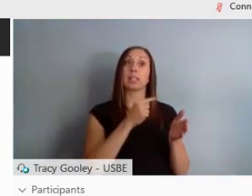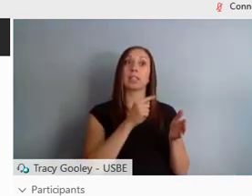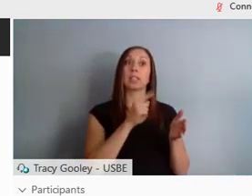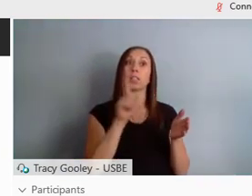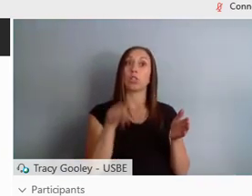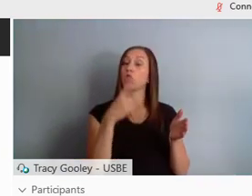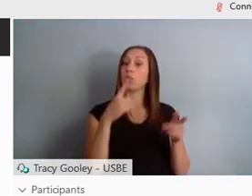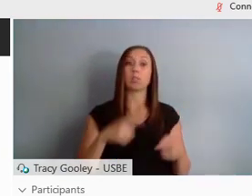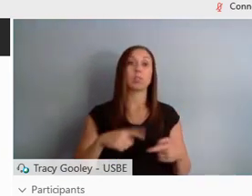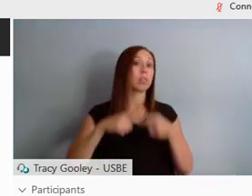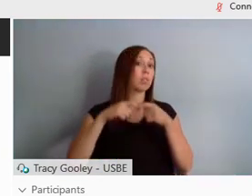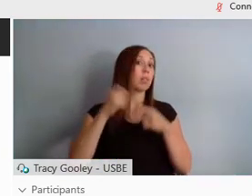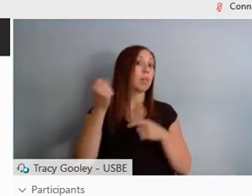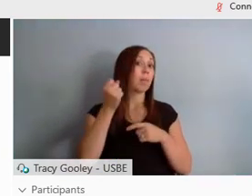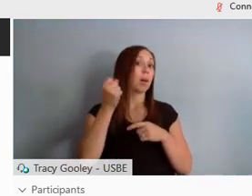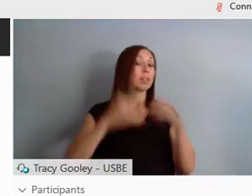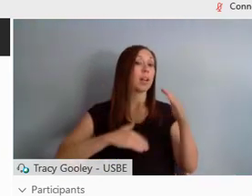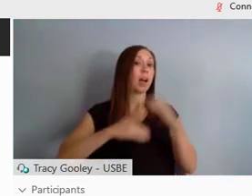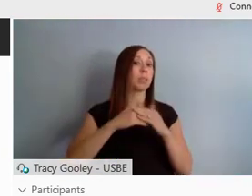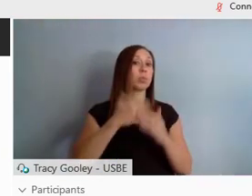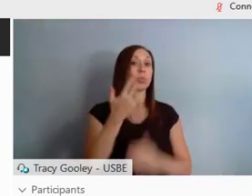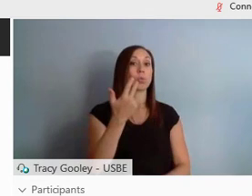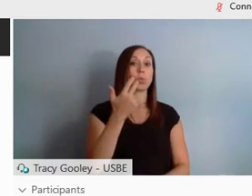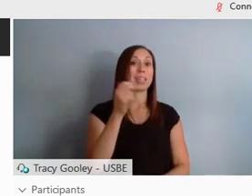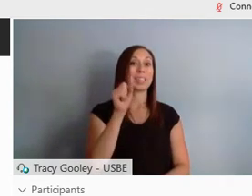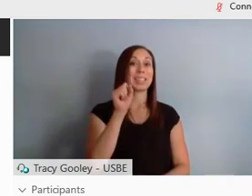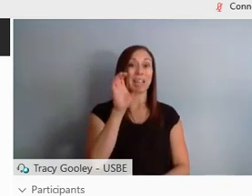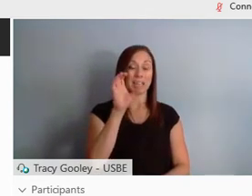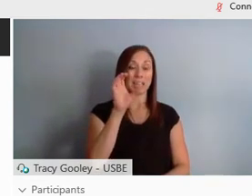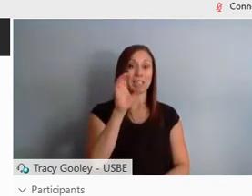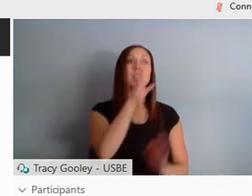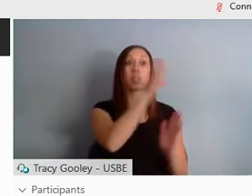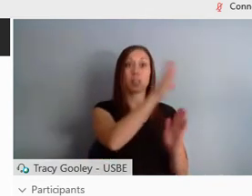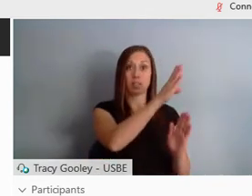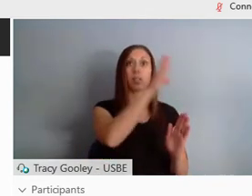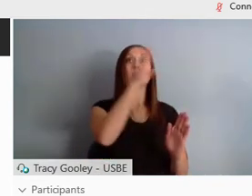just pause for up to 3 seconds on each number